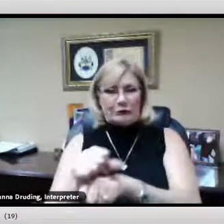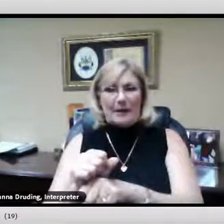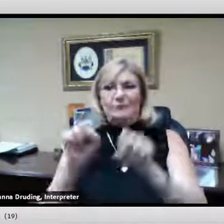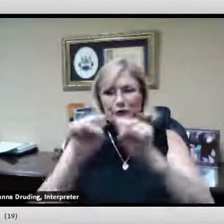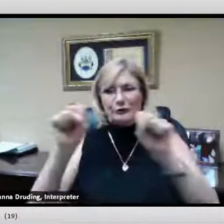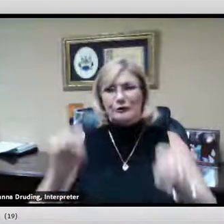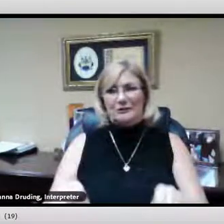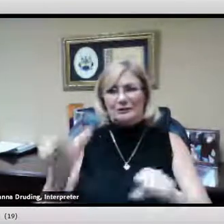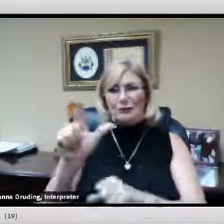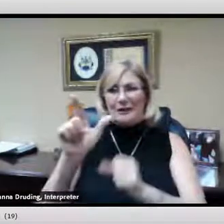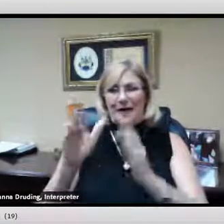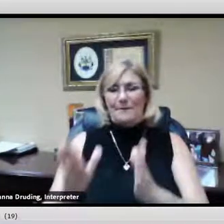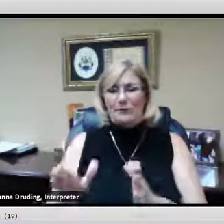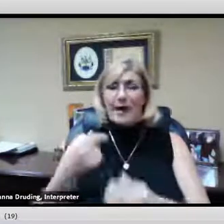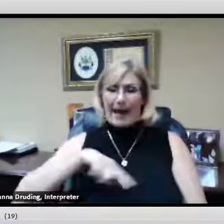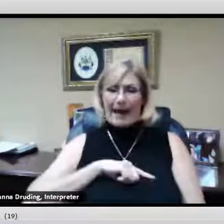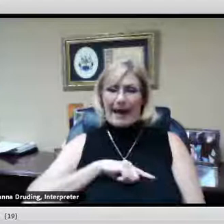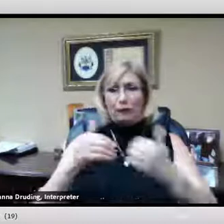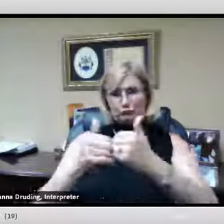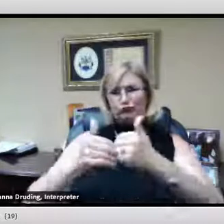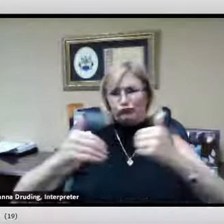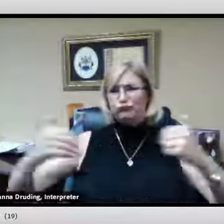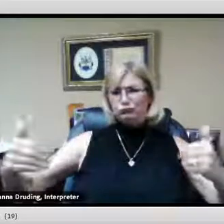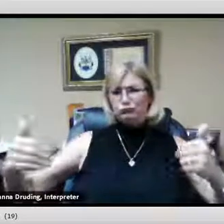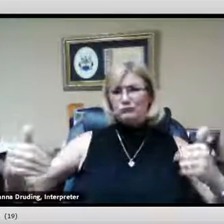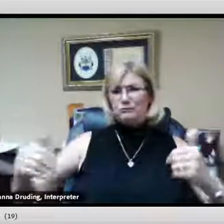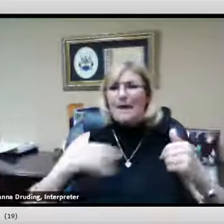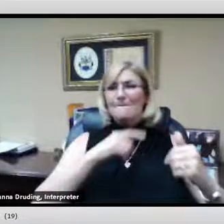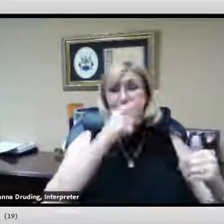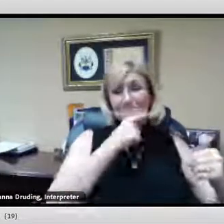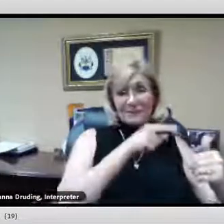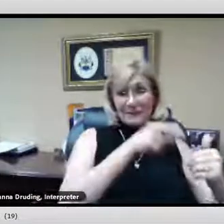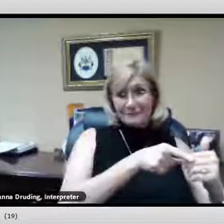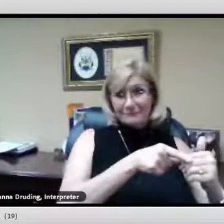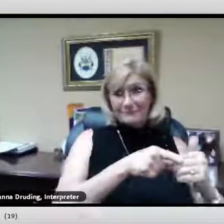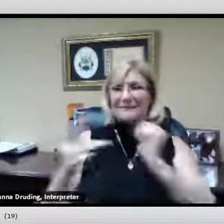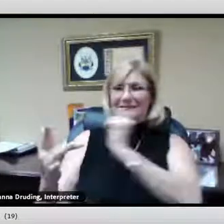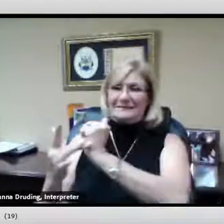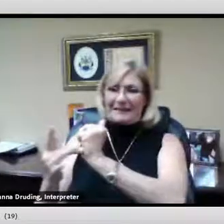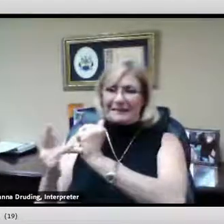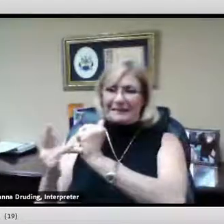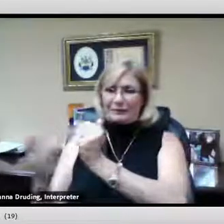at our library we've split that out between public and technical services.